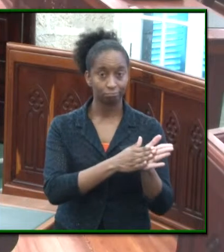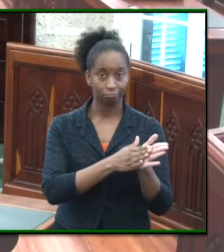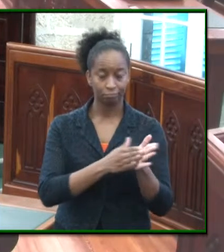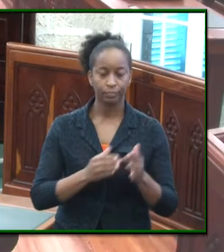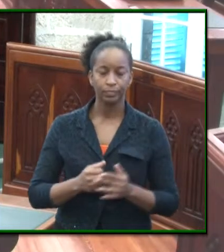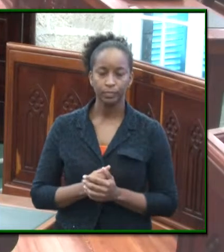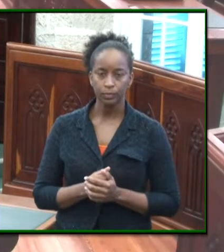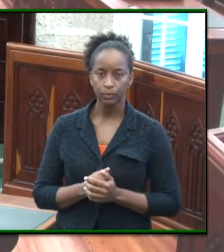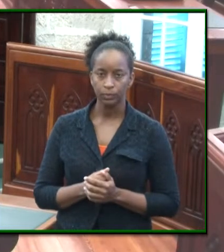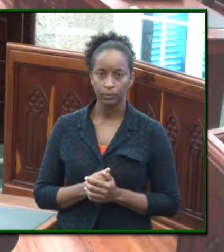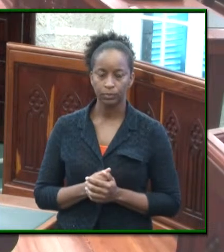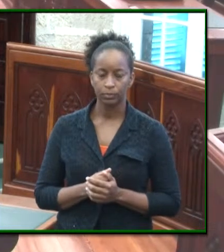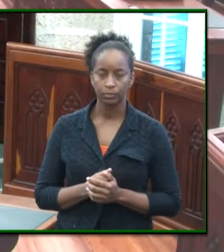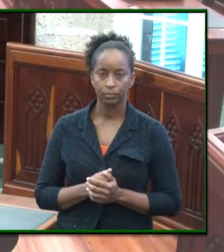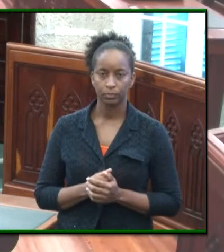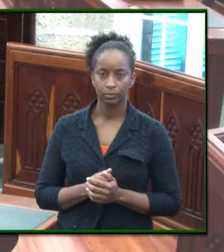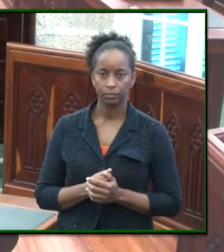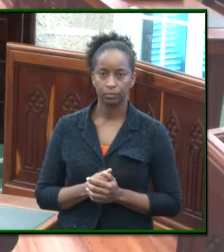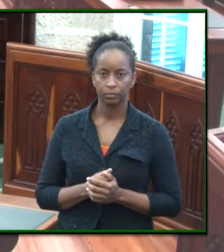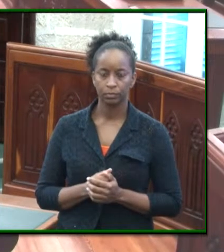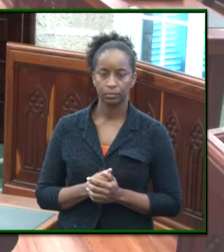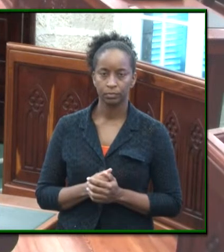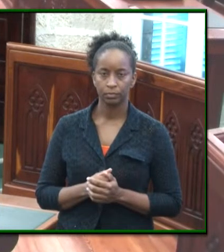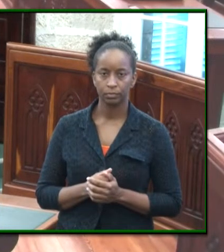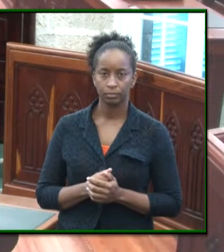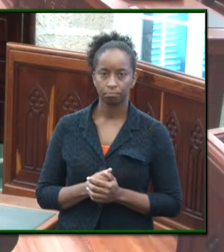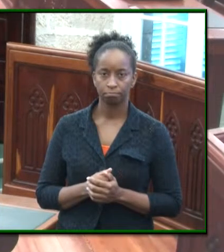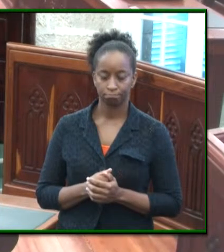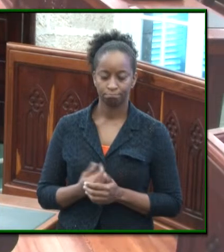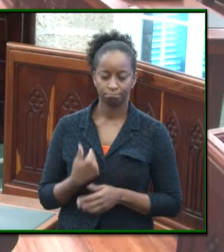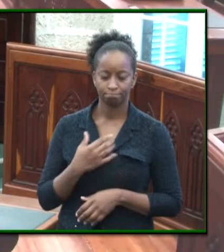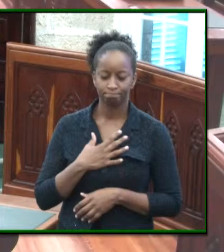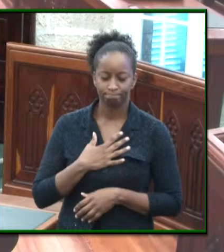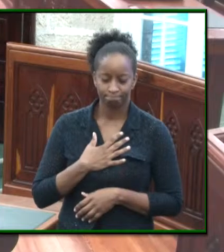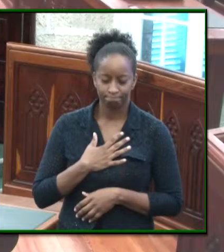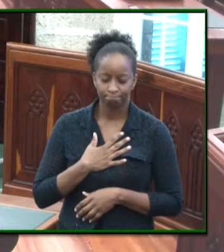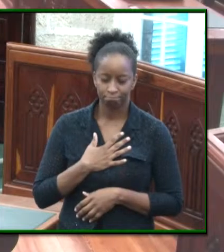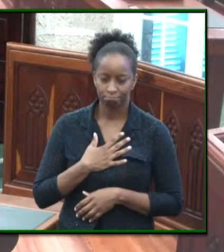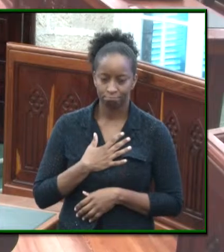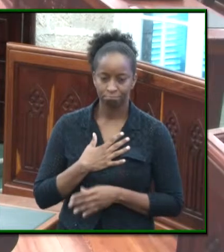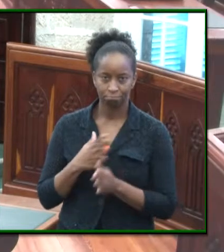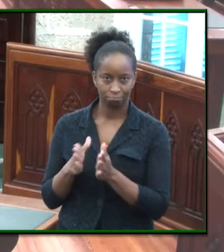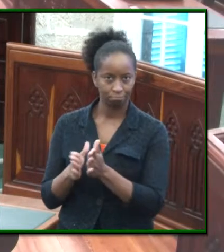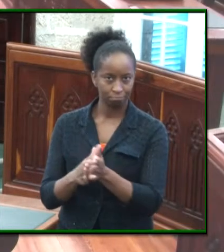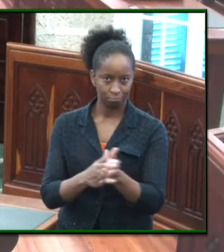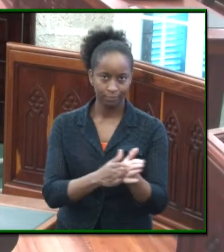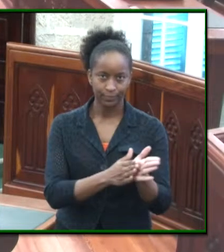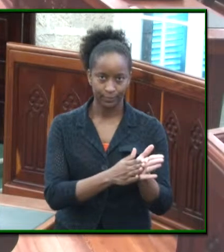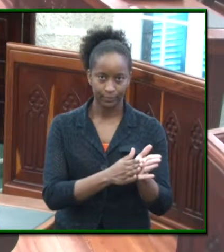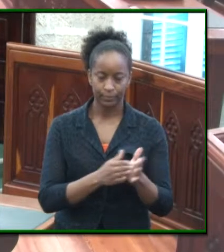Attorney General. And that is from my heart. And I want to